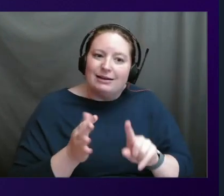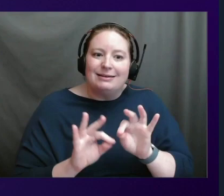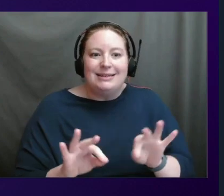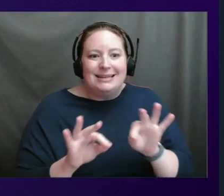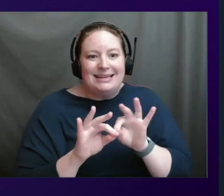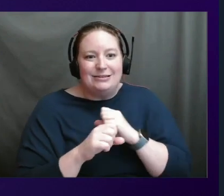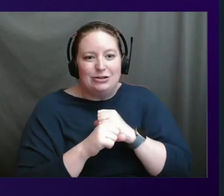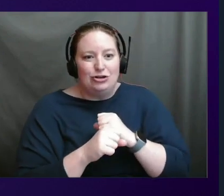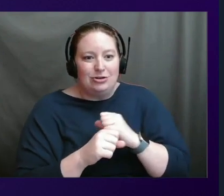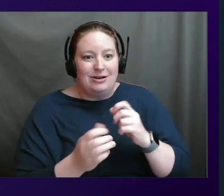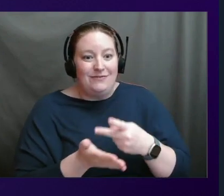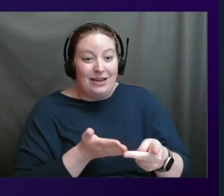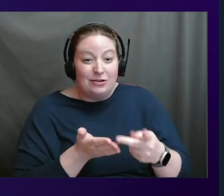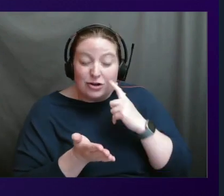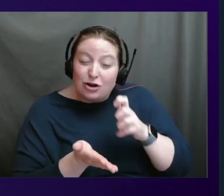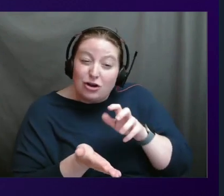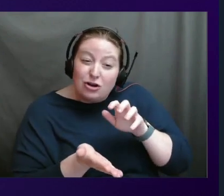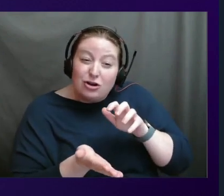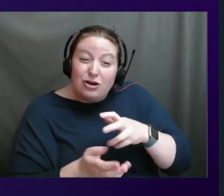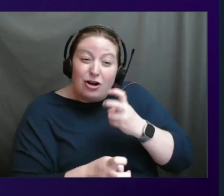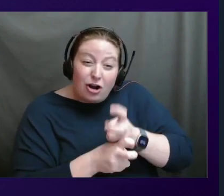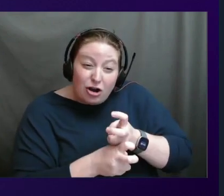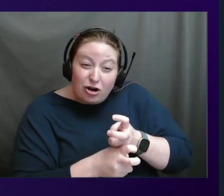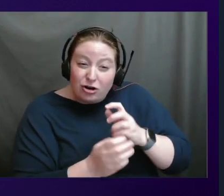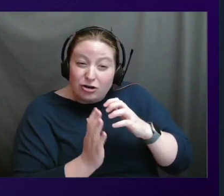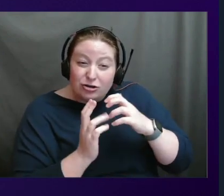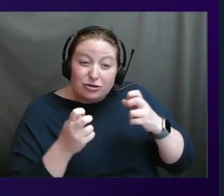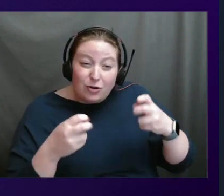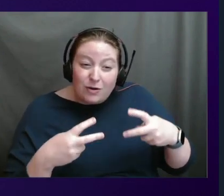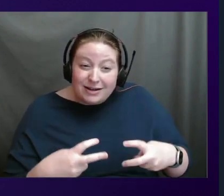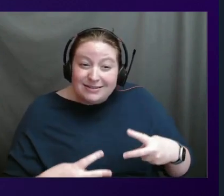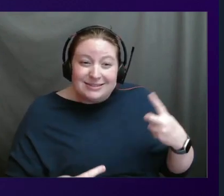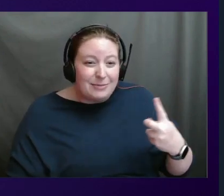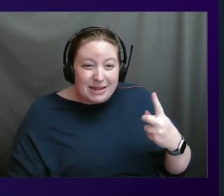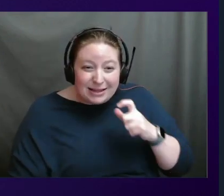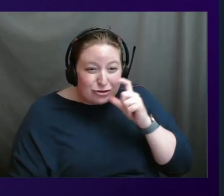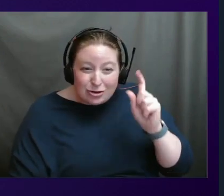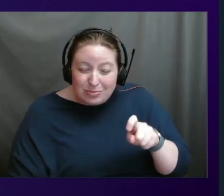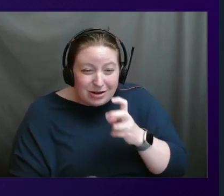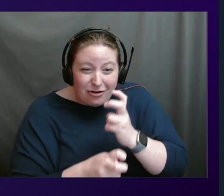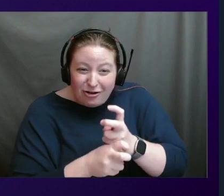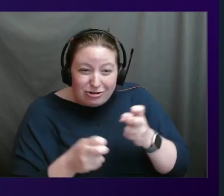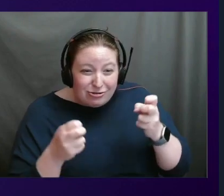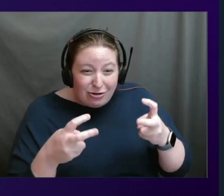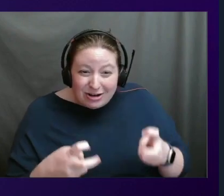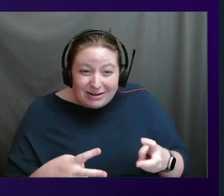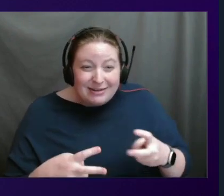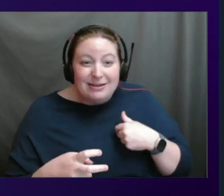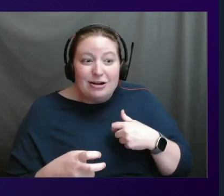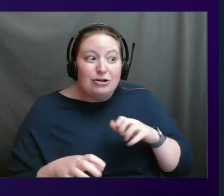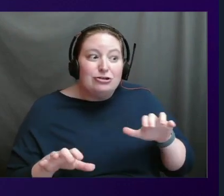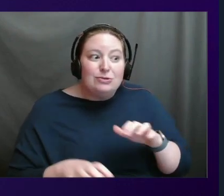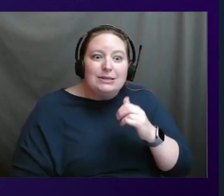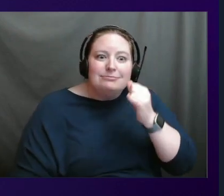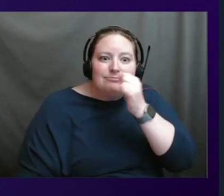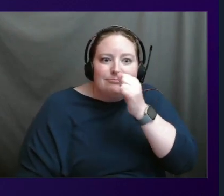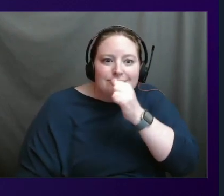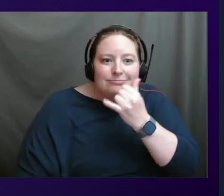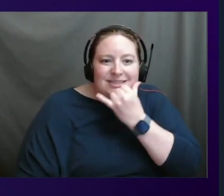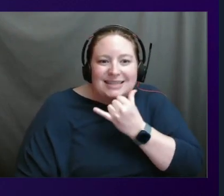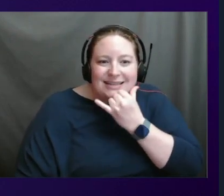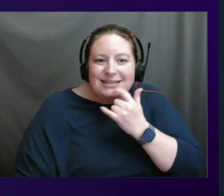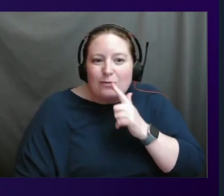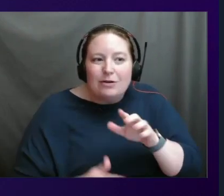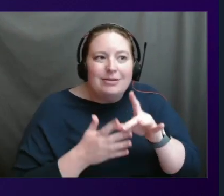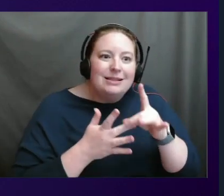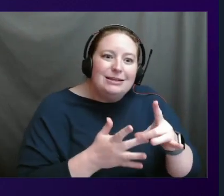things that shouldn't be hard coded? Are you making silly mistakes that will lead to a very big bad problem later on? Could you have just fixed it The answer is in yes,